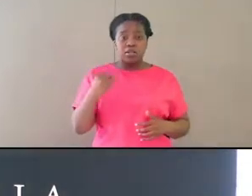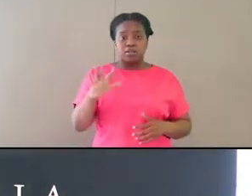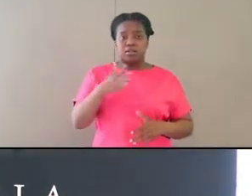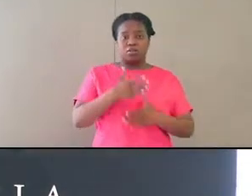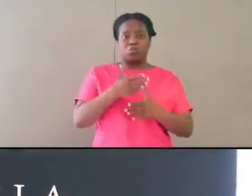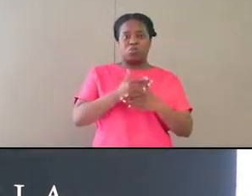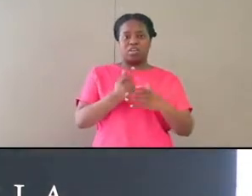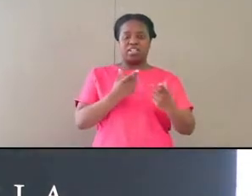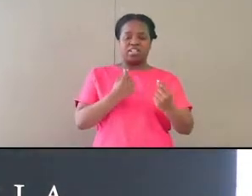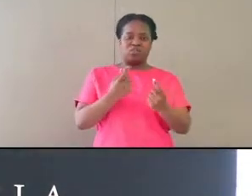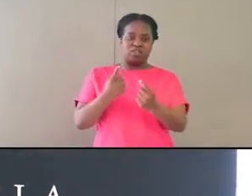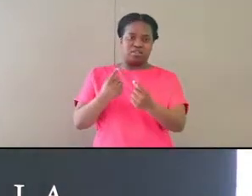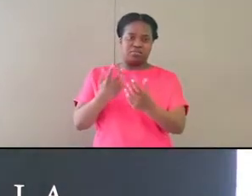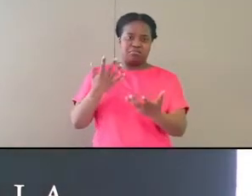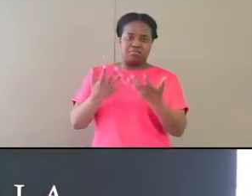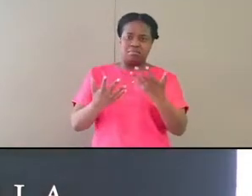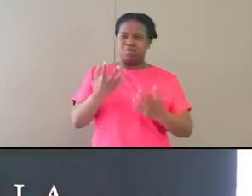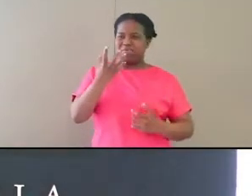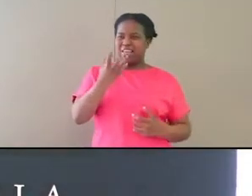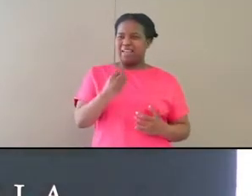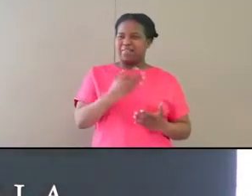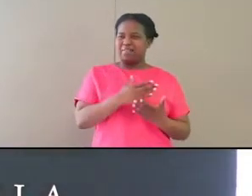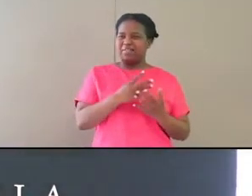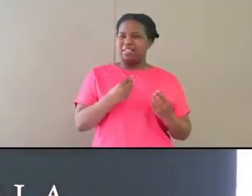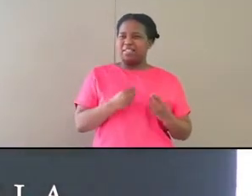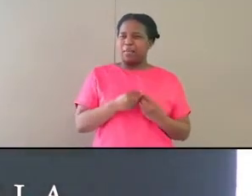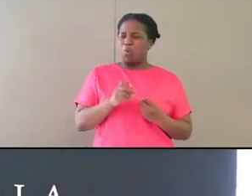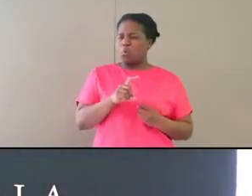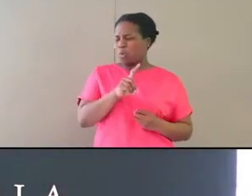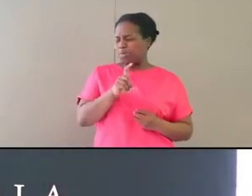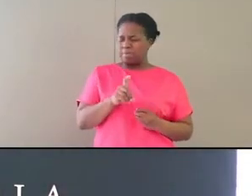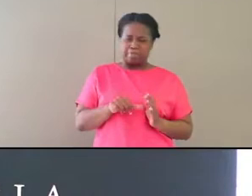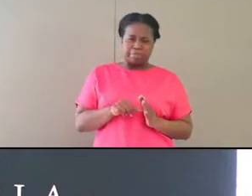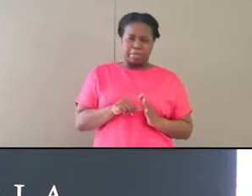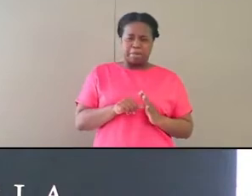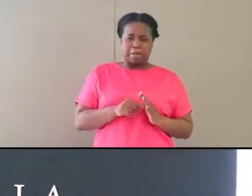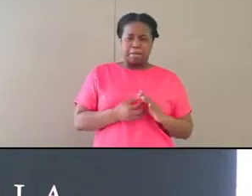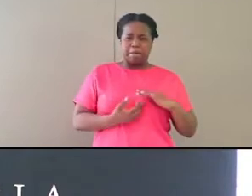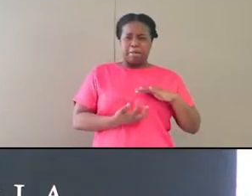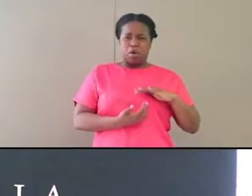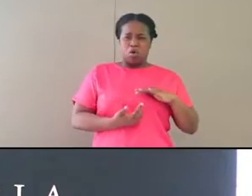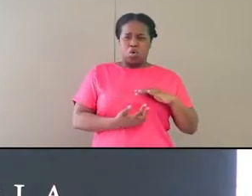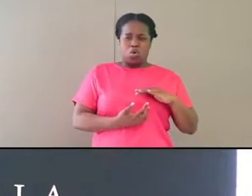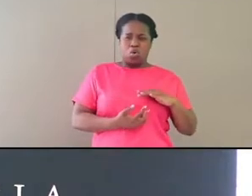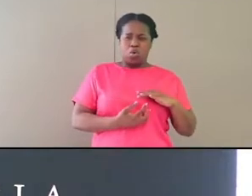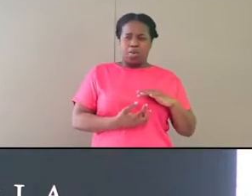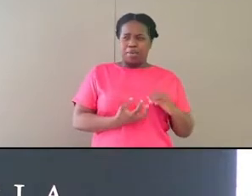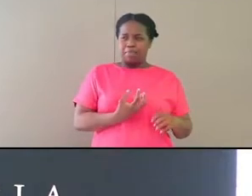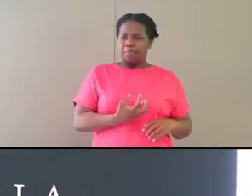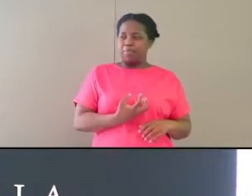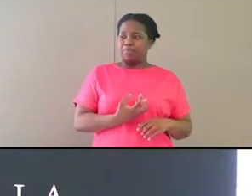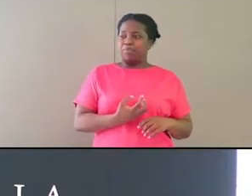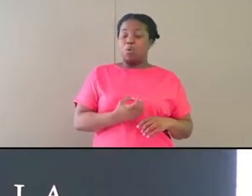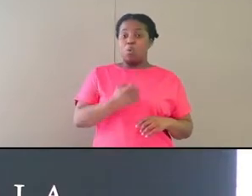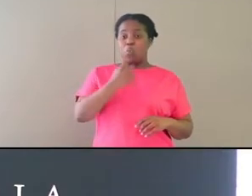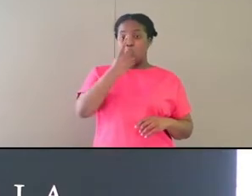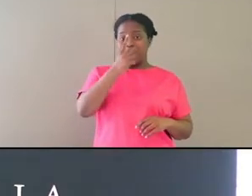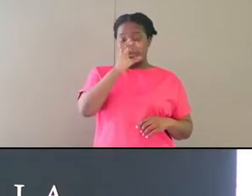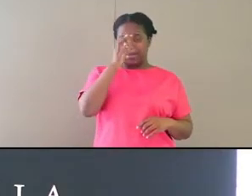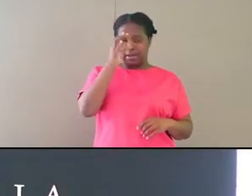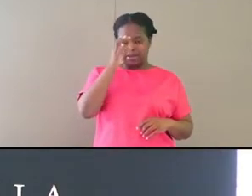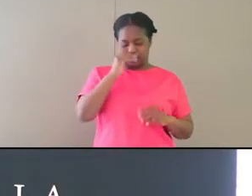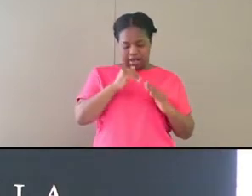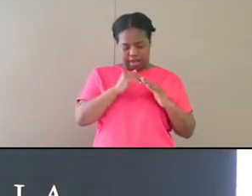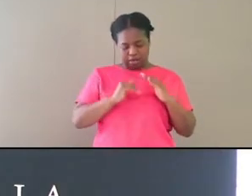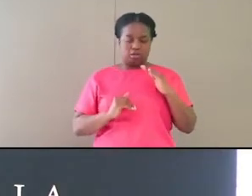work that we've just done. If you have a question, if the rule is that you can't go longer than a minute in asking your